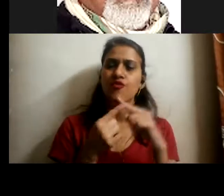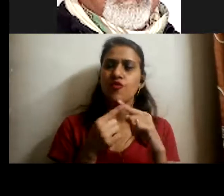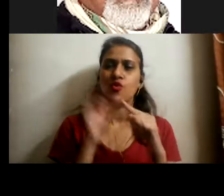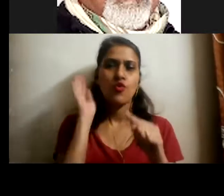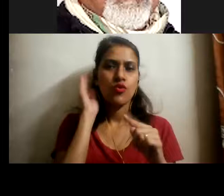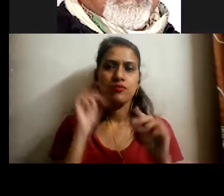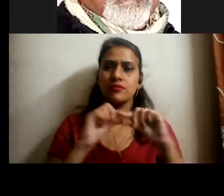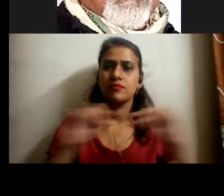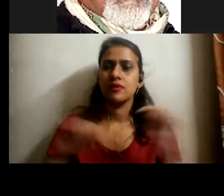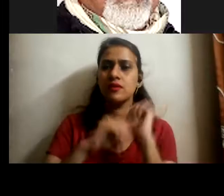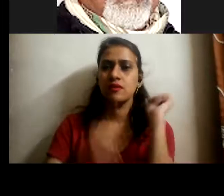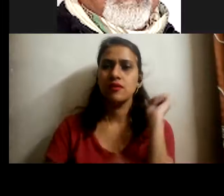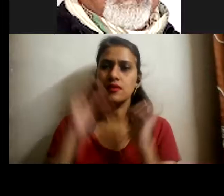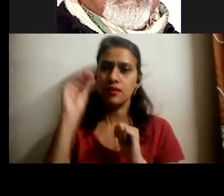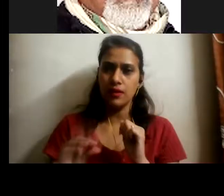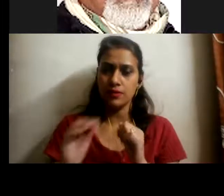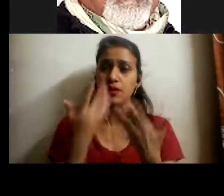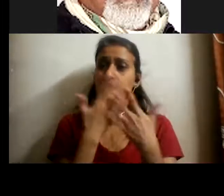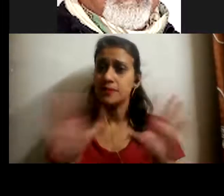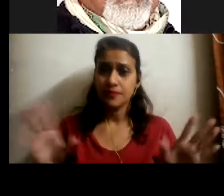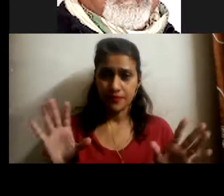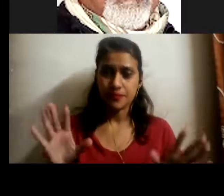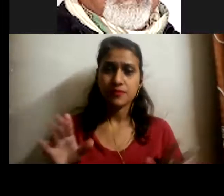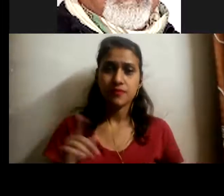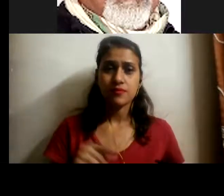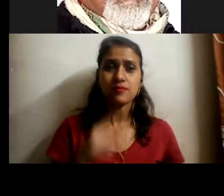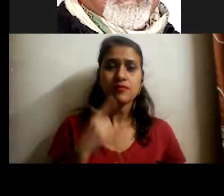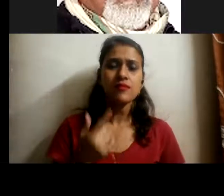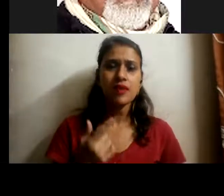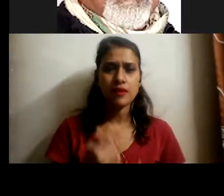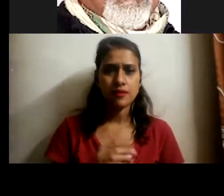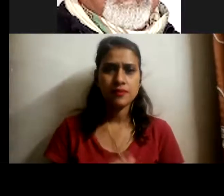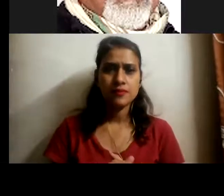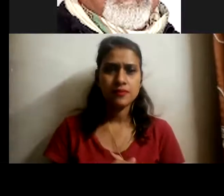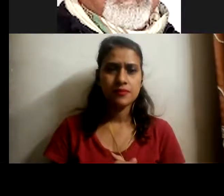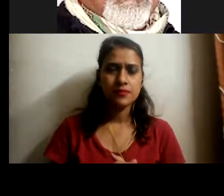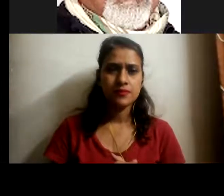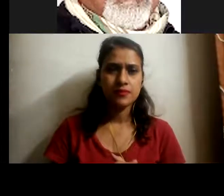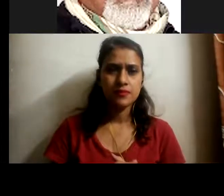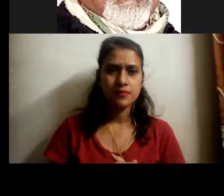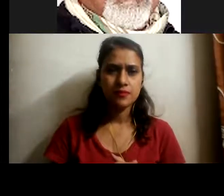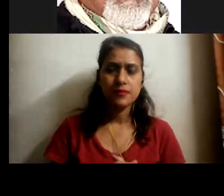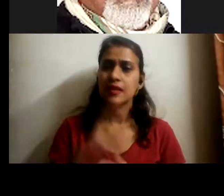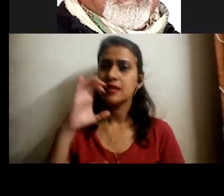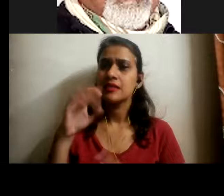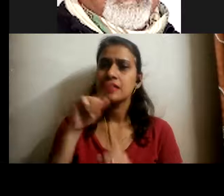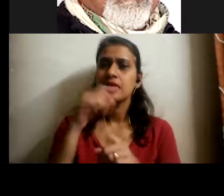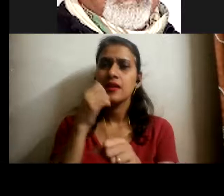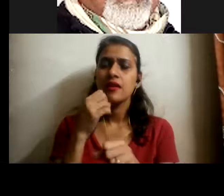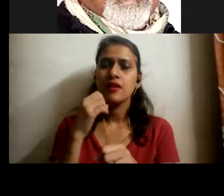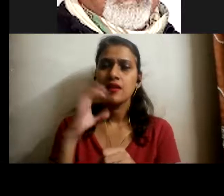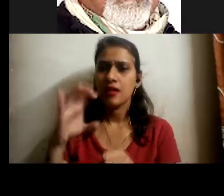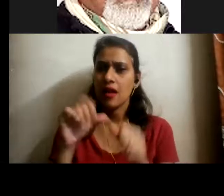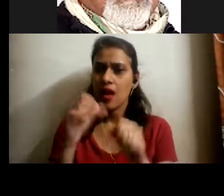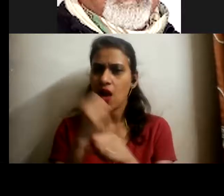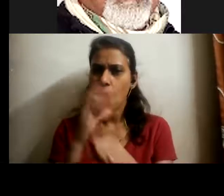one citation style, any one, either APA, MLA, or let's say Chicago. There are so many styles,